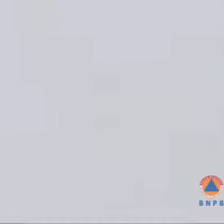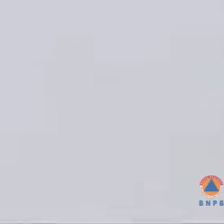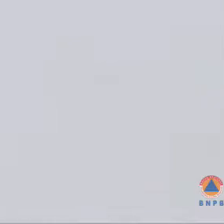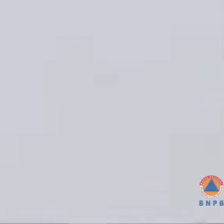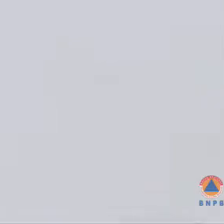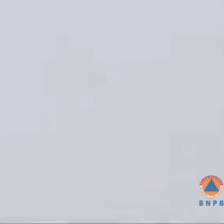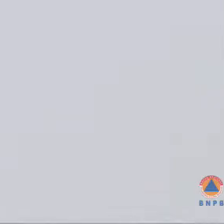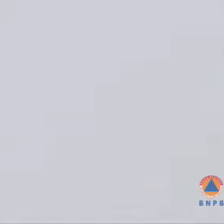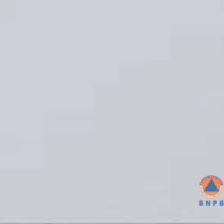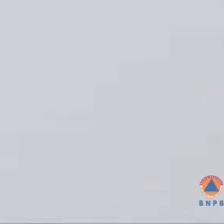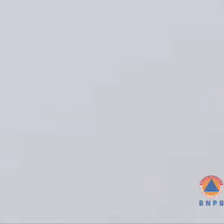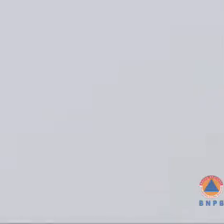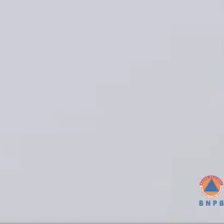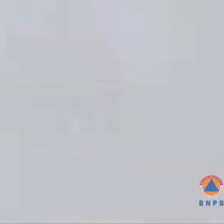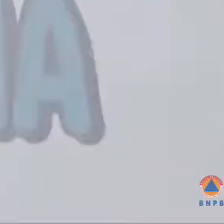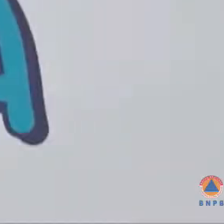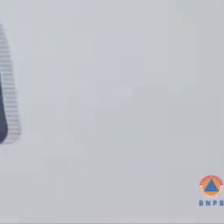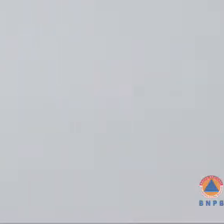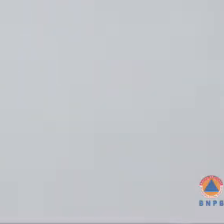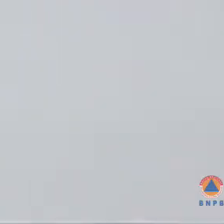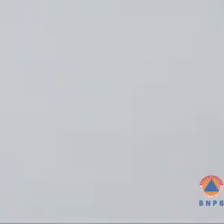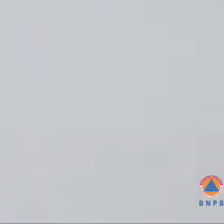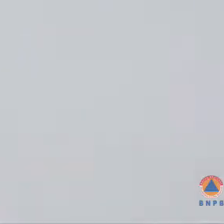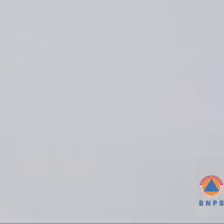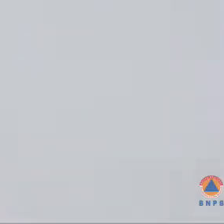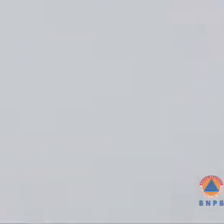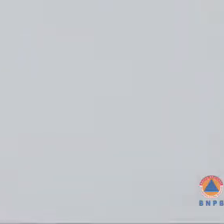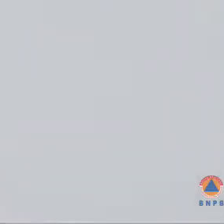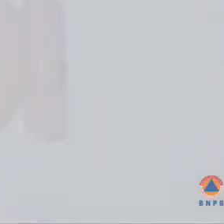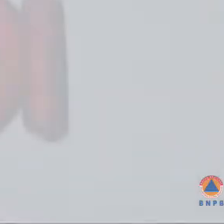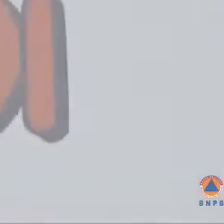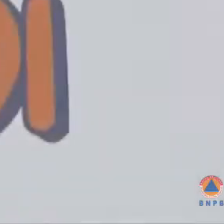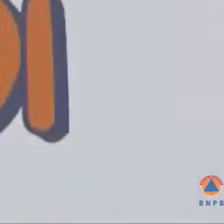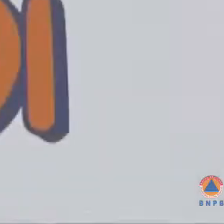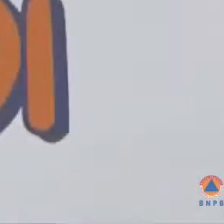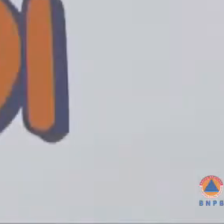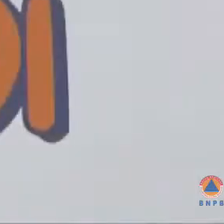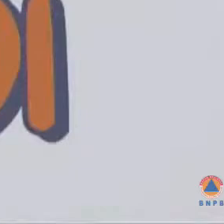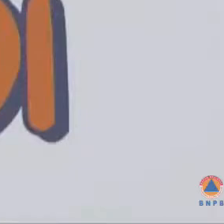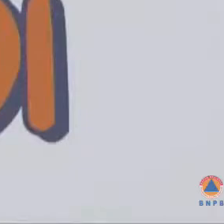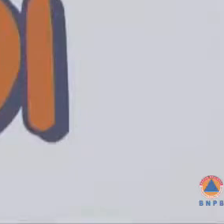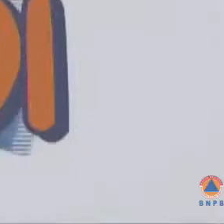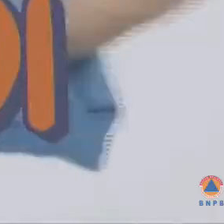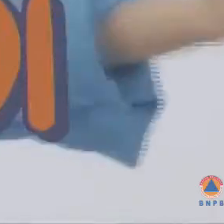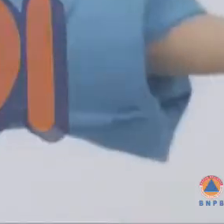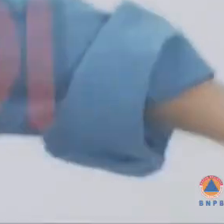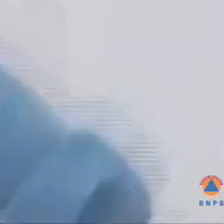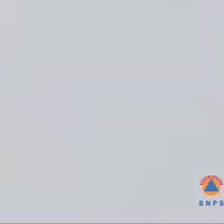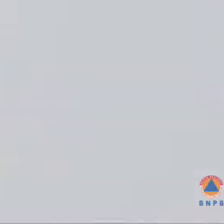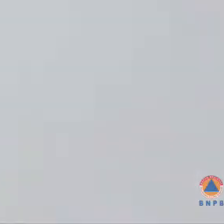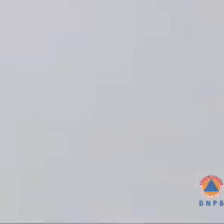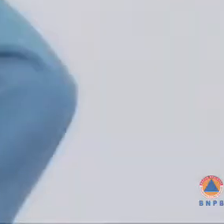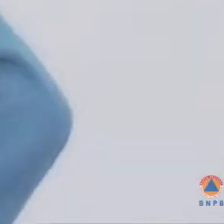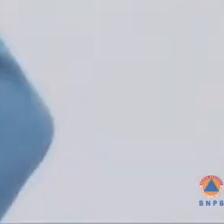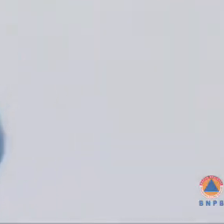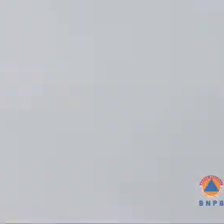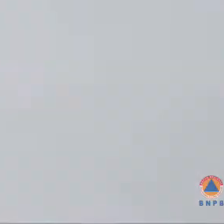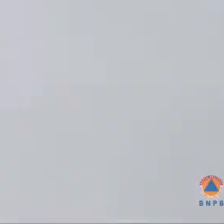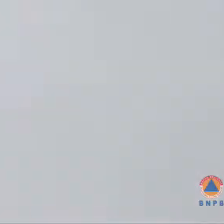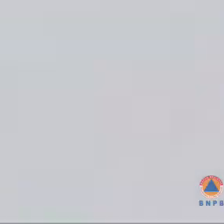vaksin mengikat janji, janji setia, setia abadi.